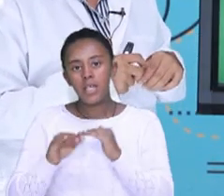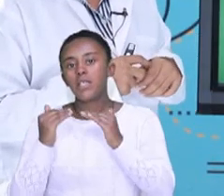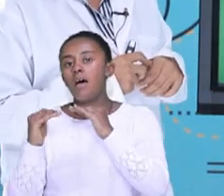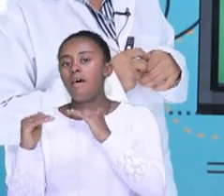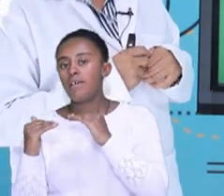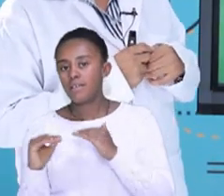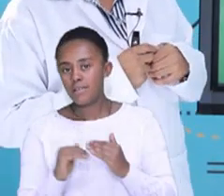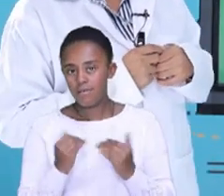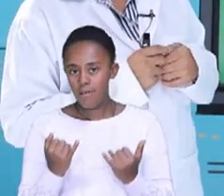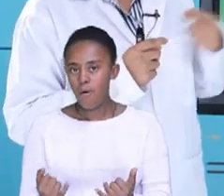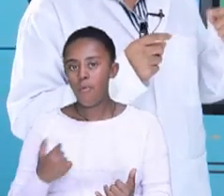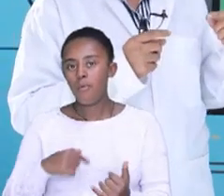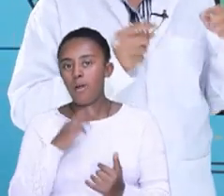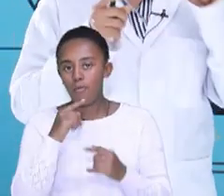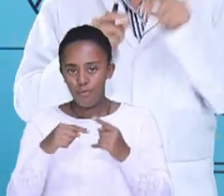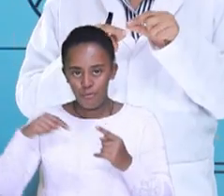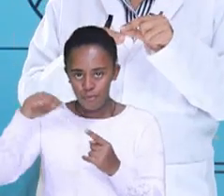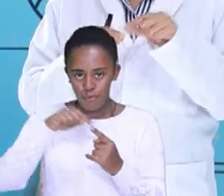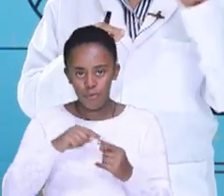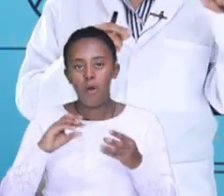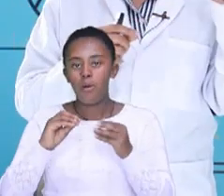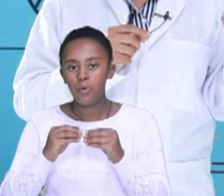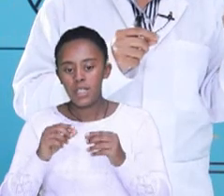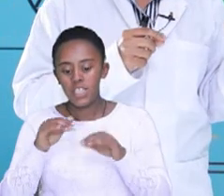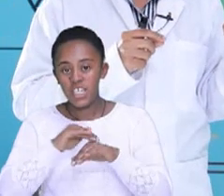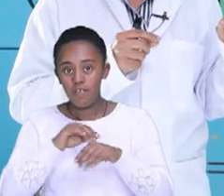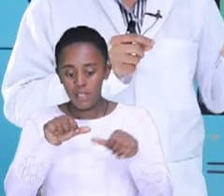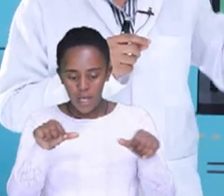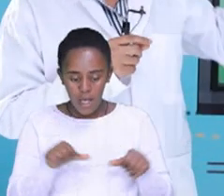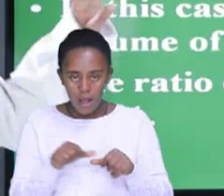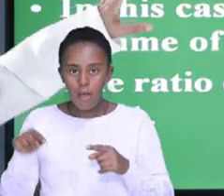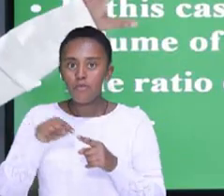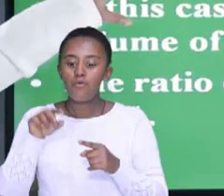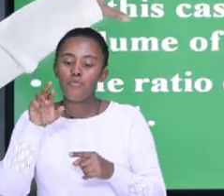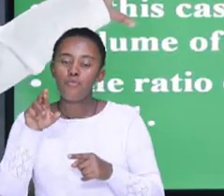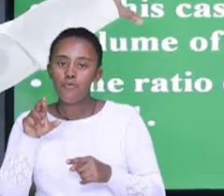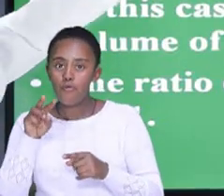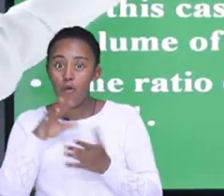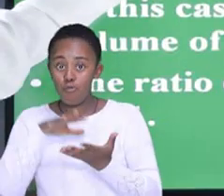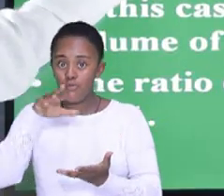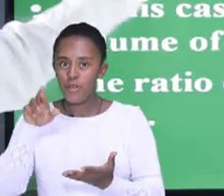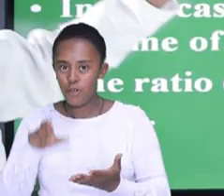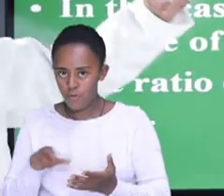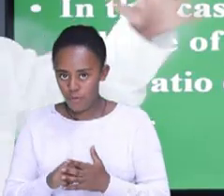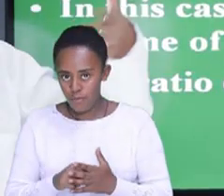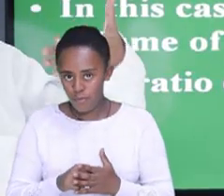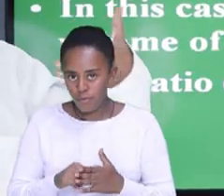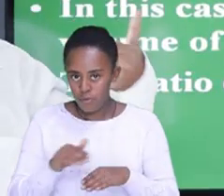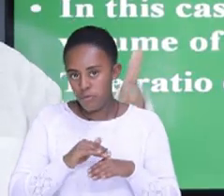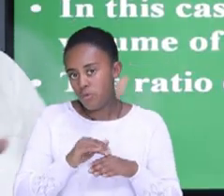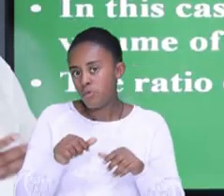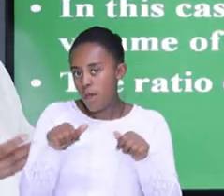size, now we are going to calculate the surface area to volume ratio. The surface area can be